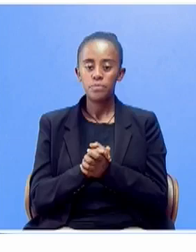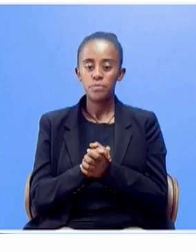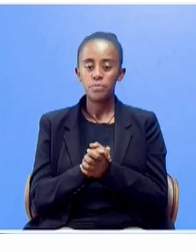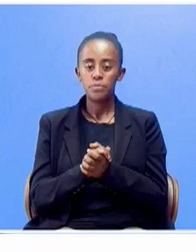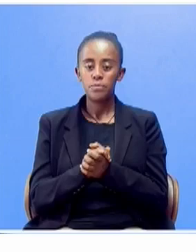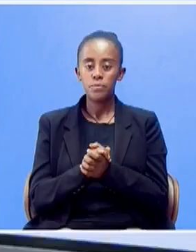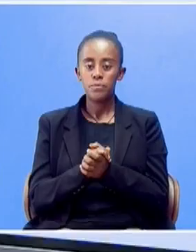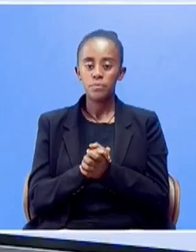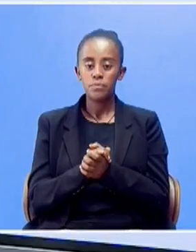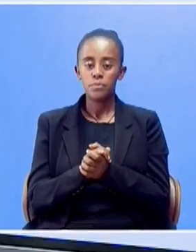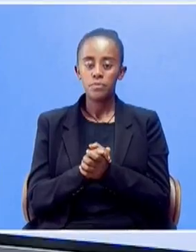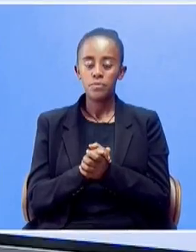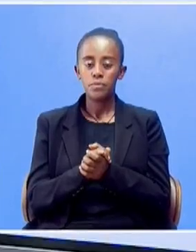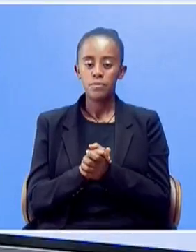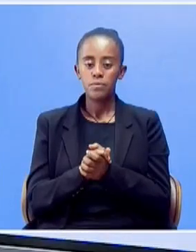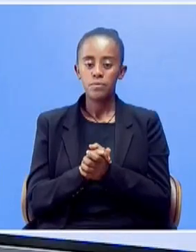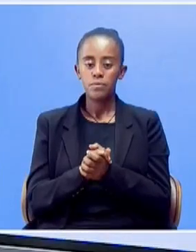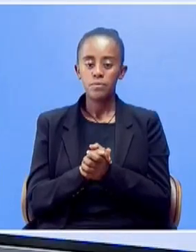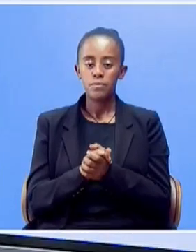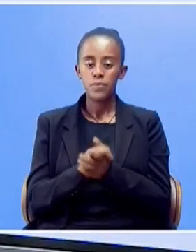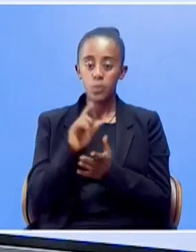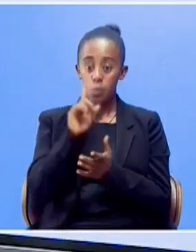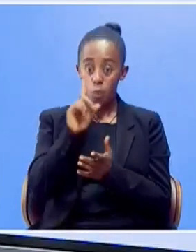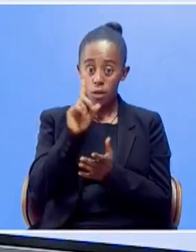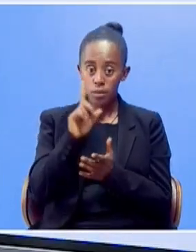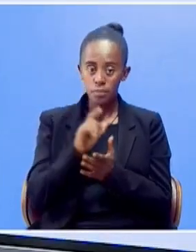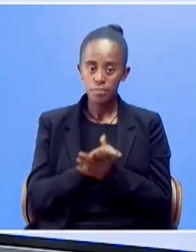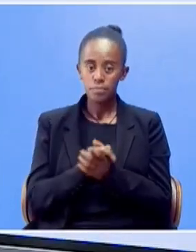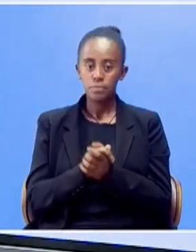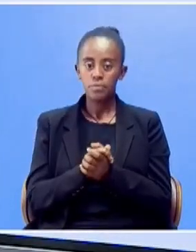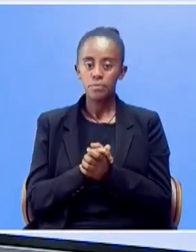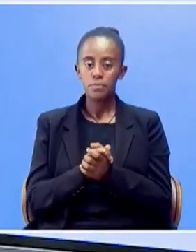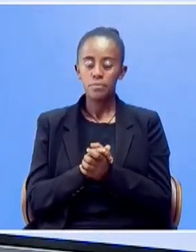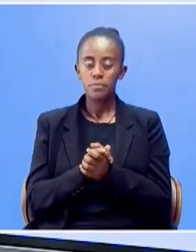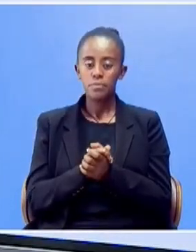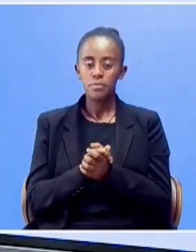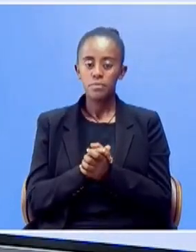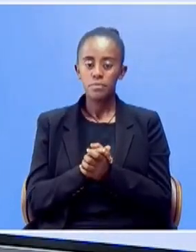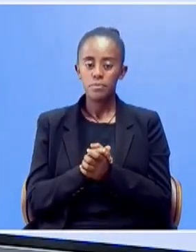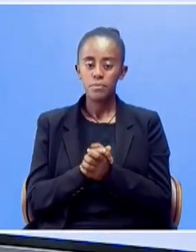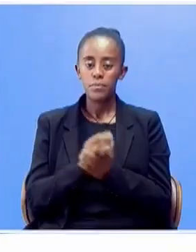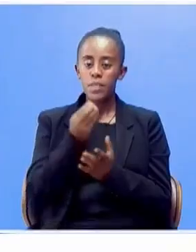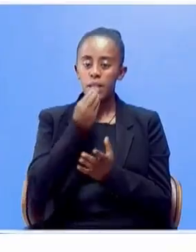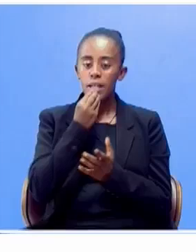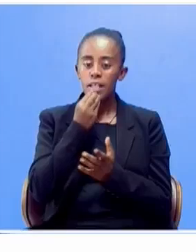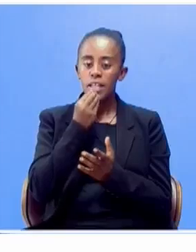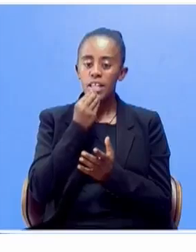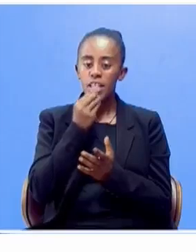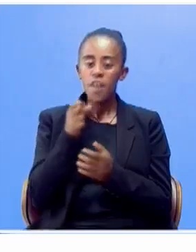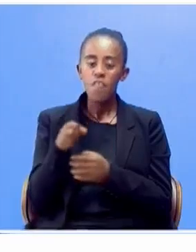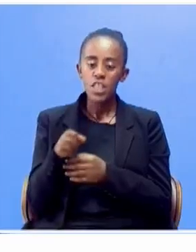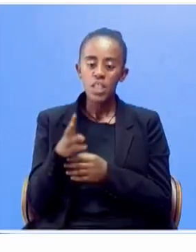Okay? 1, eating vegetables.